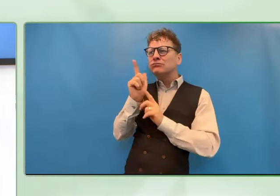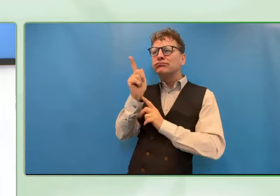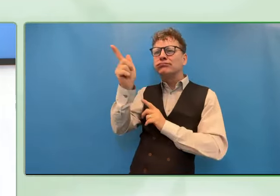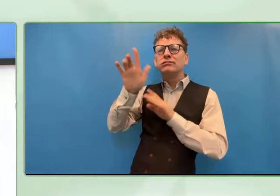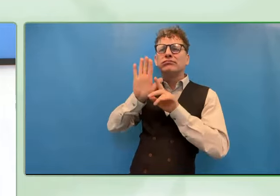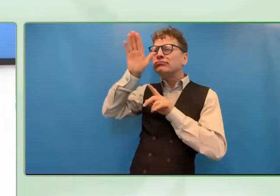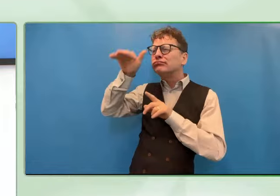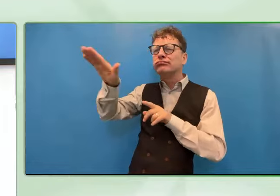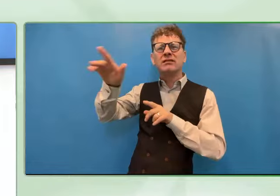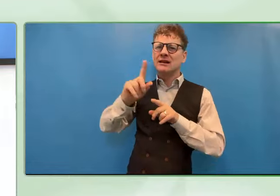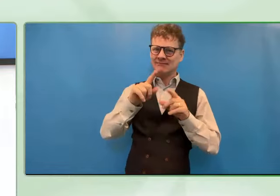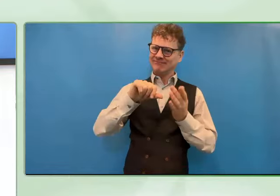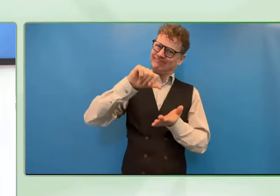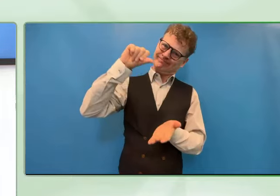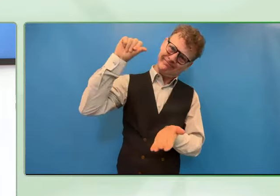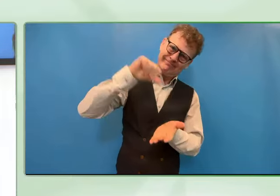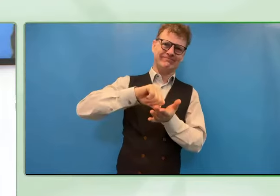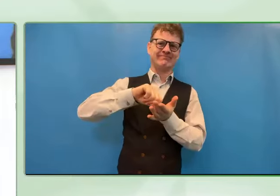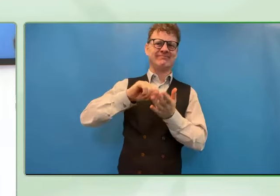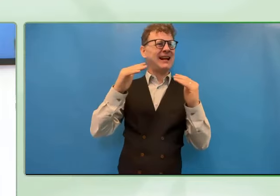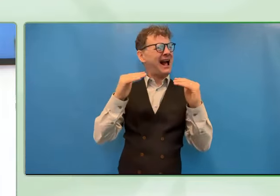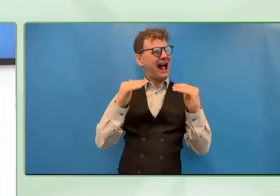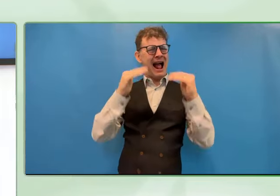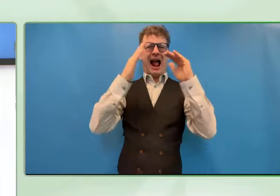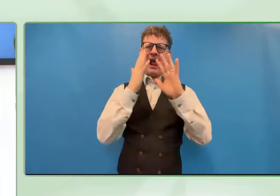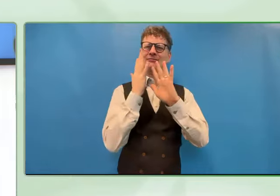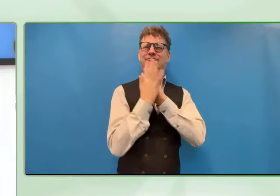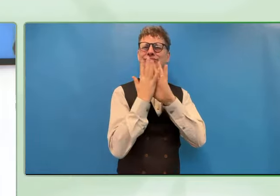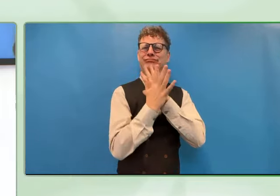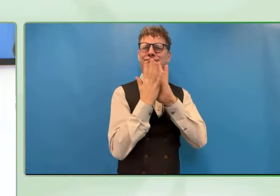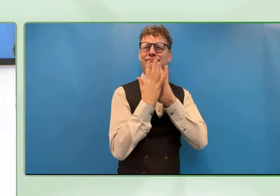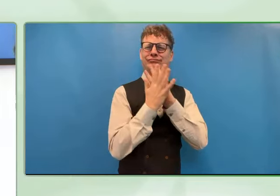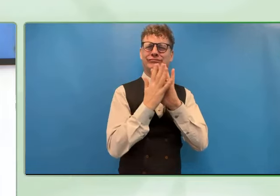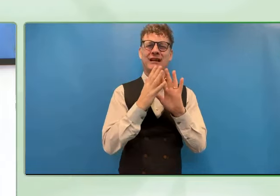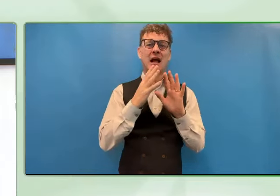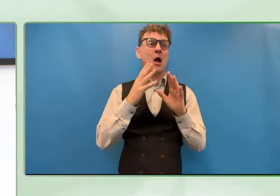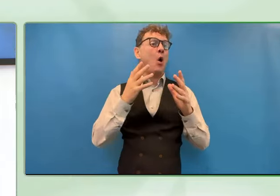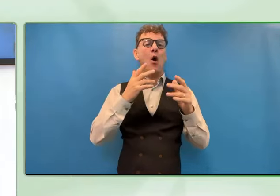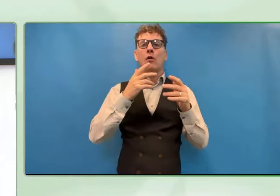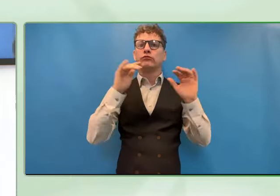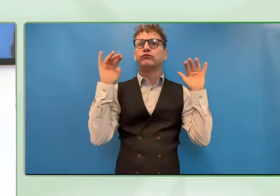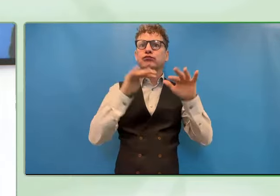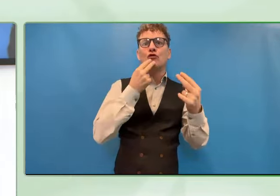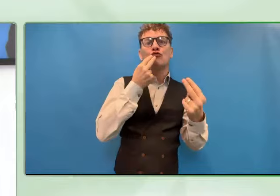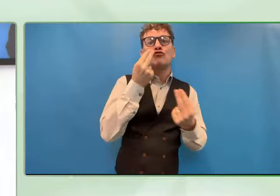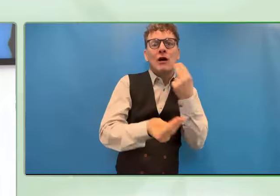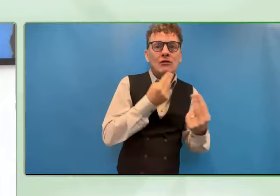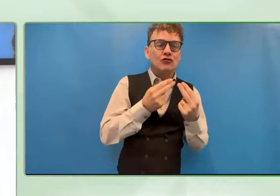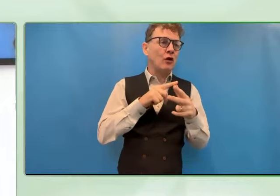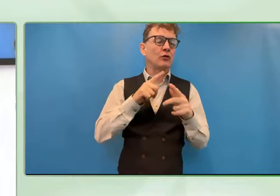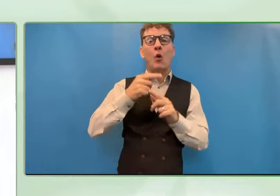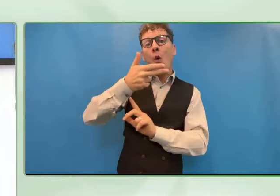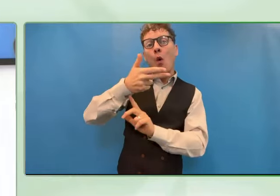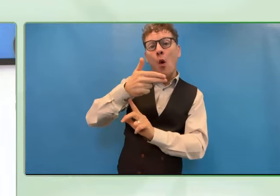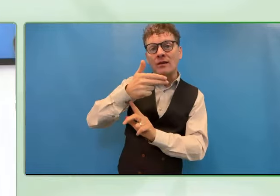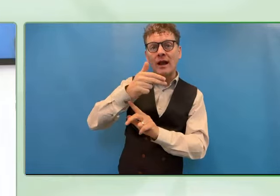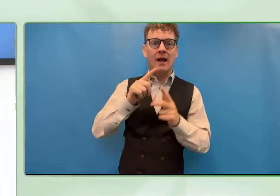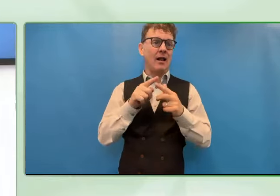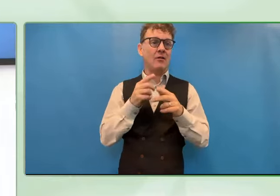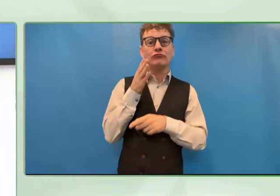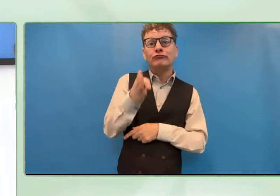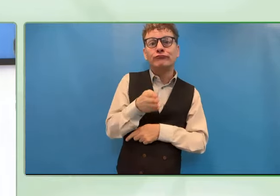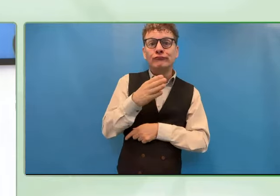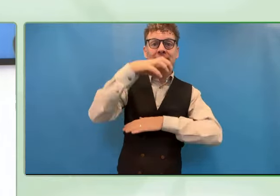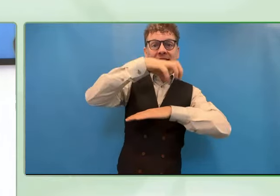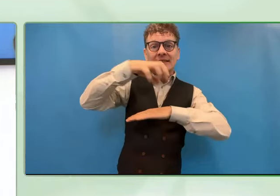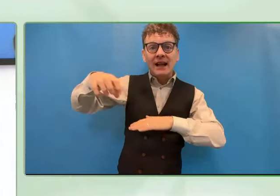started targeting places of high public impact like popular restaurants, hotels, metro stations, airports, so that inclusion can be seen,